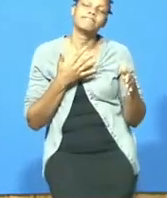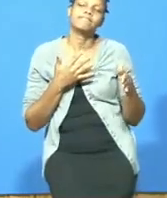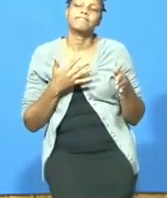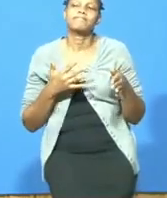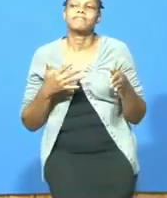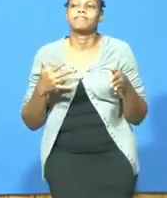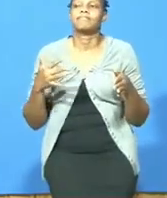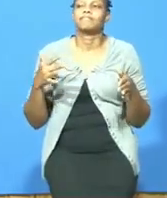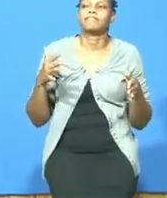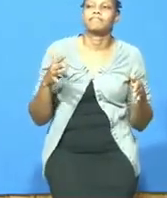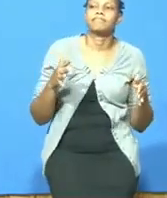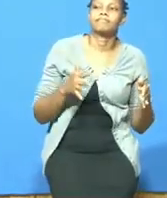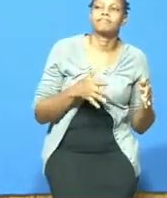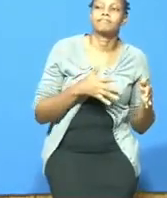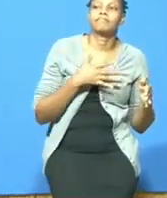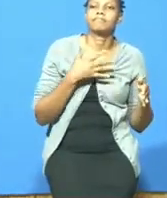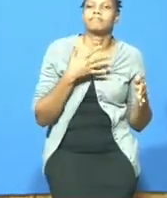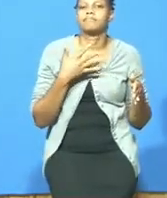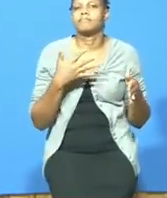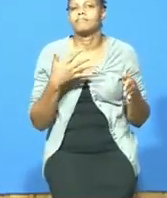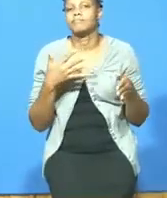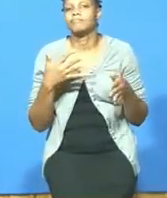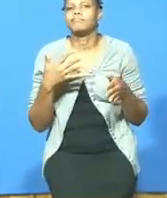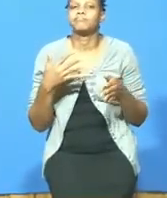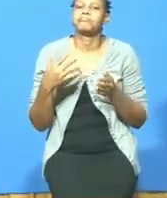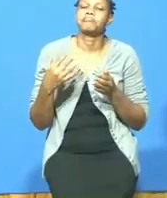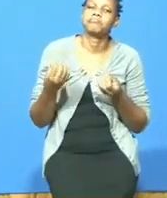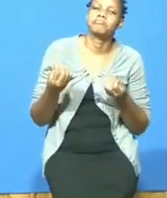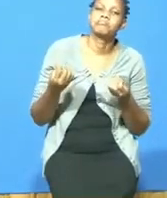falls on my face in